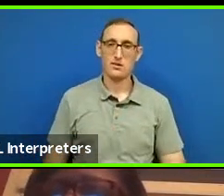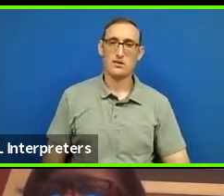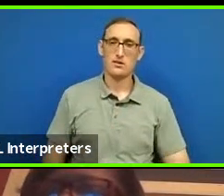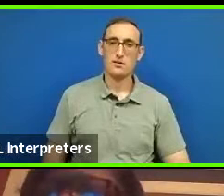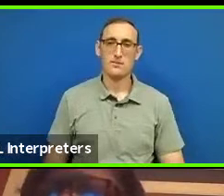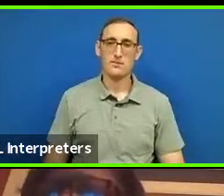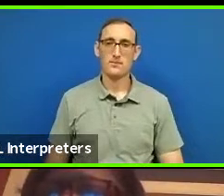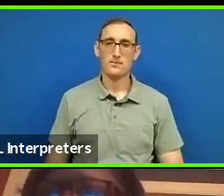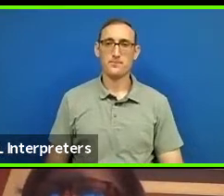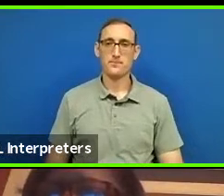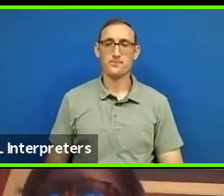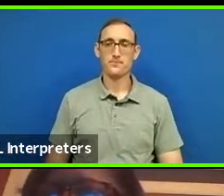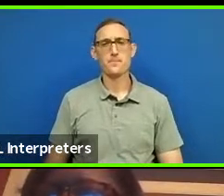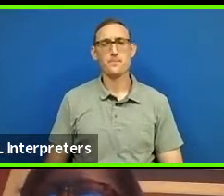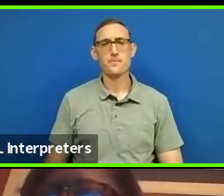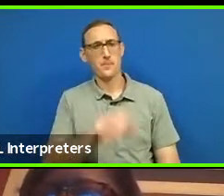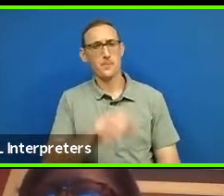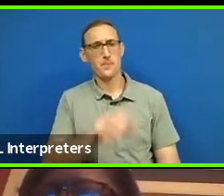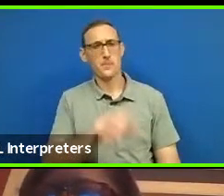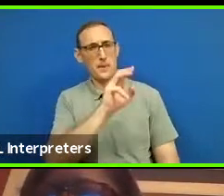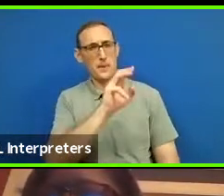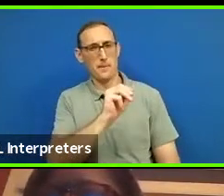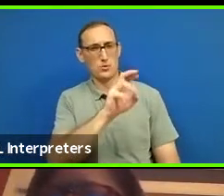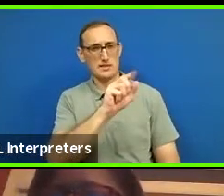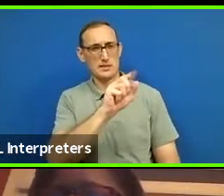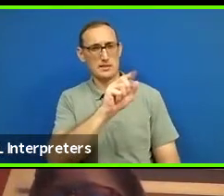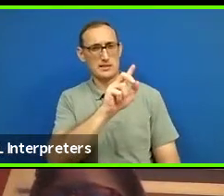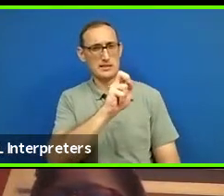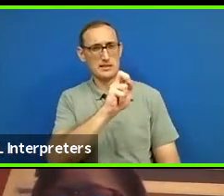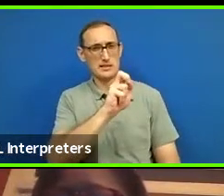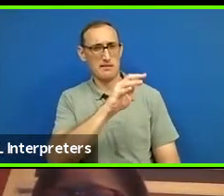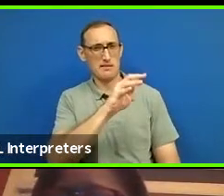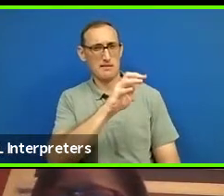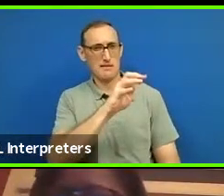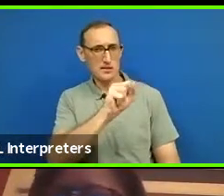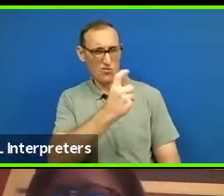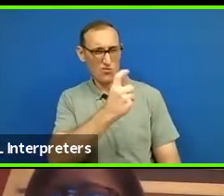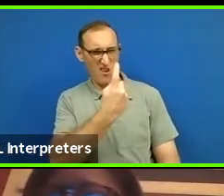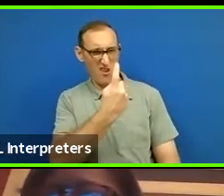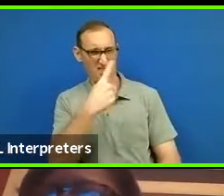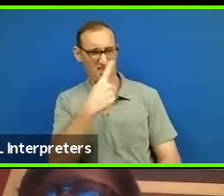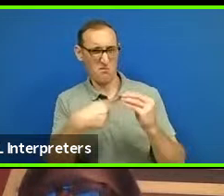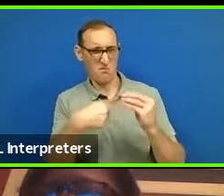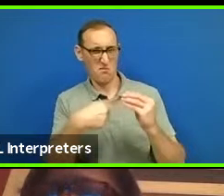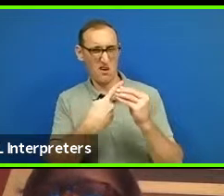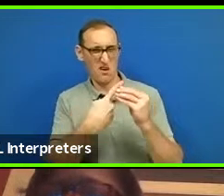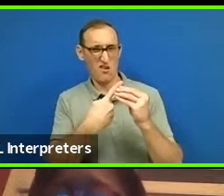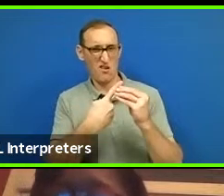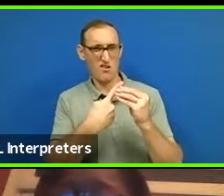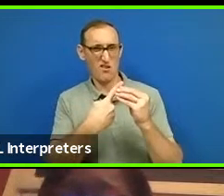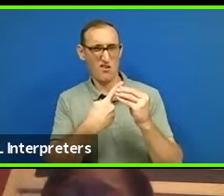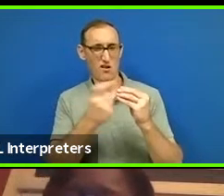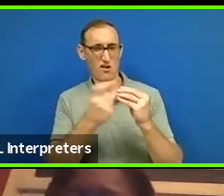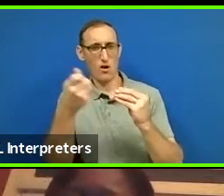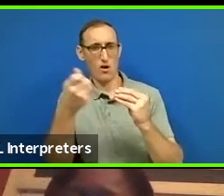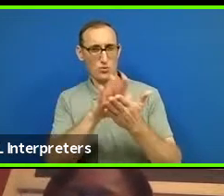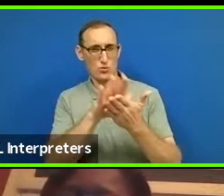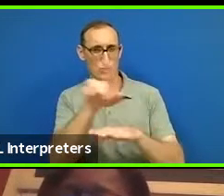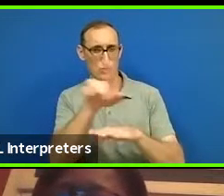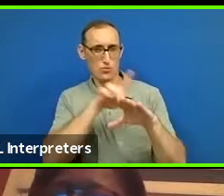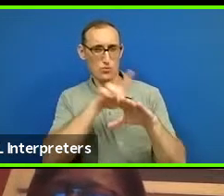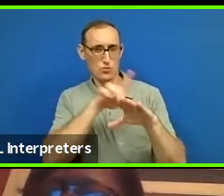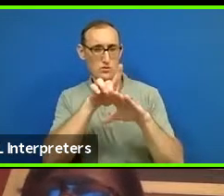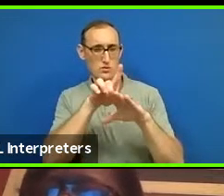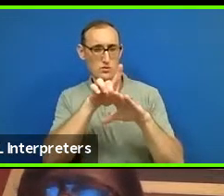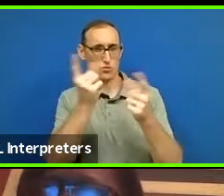And Mr. Stevens, you were asking about looking at how major school districts are handling the threat. We have been looking at